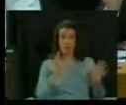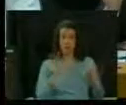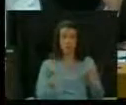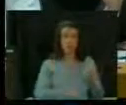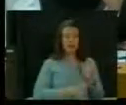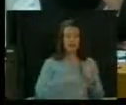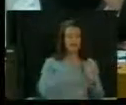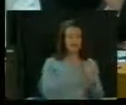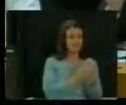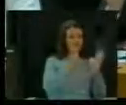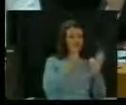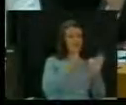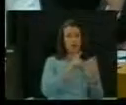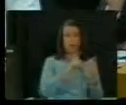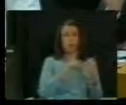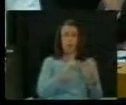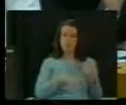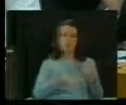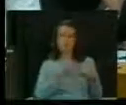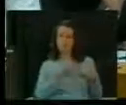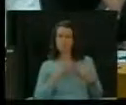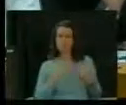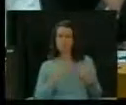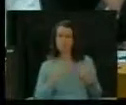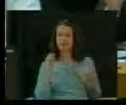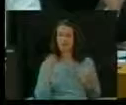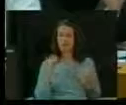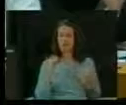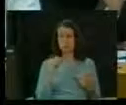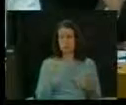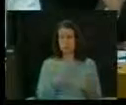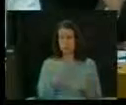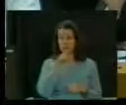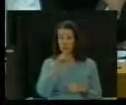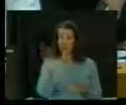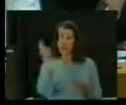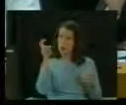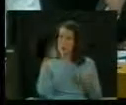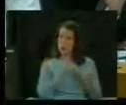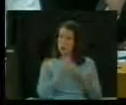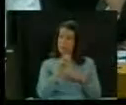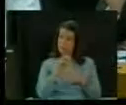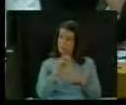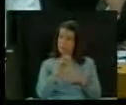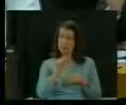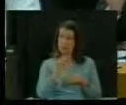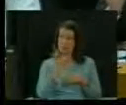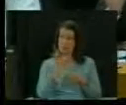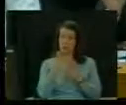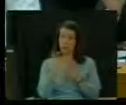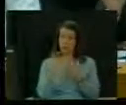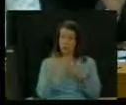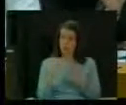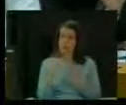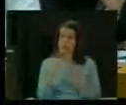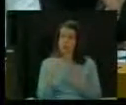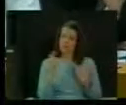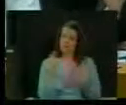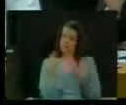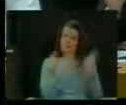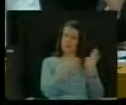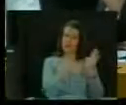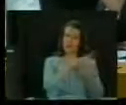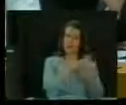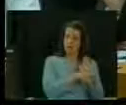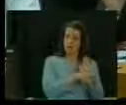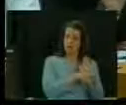violation, what is not a violation. Mr. Law Director, correct me if I'm wrong, but you were quoted in the media saying that a violation of this